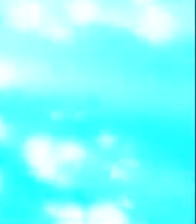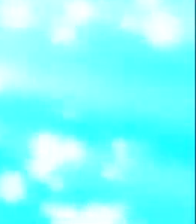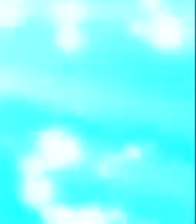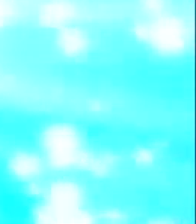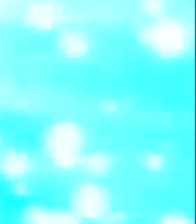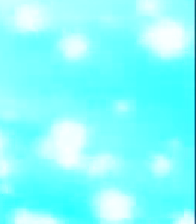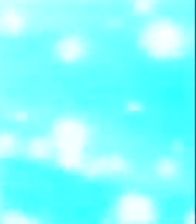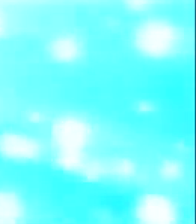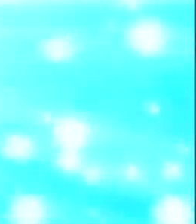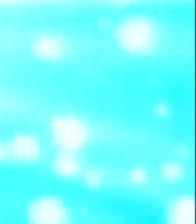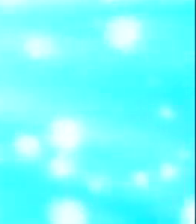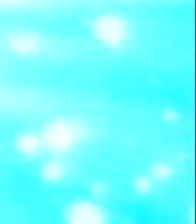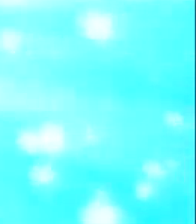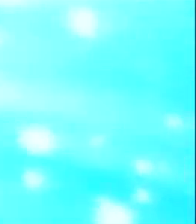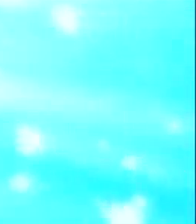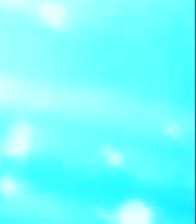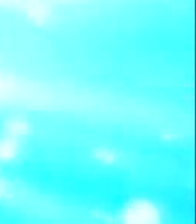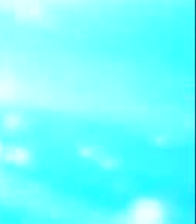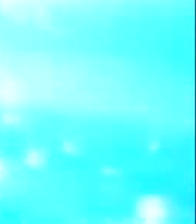Savior's